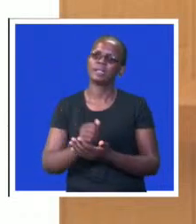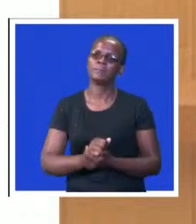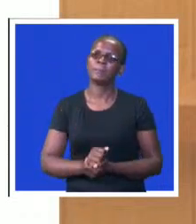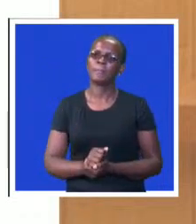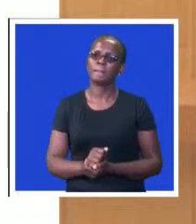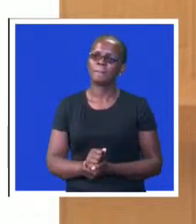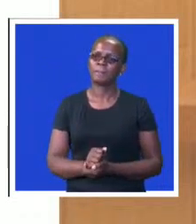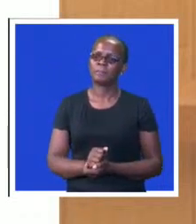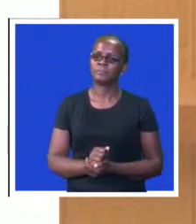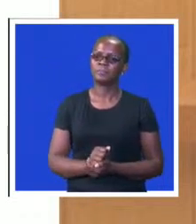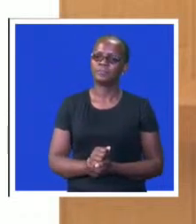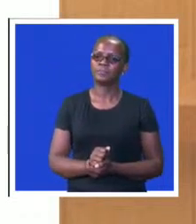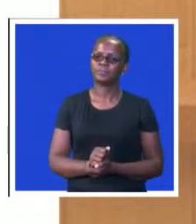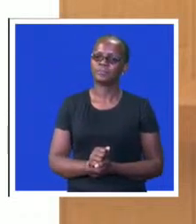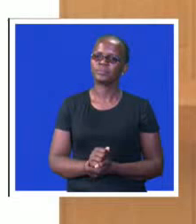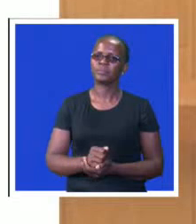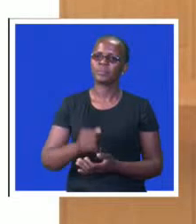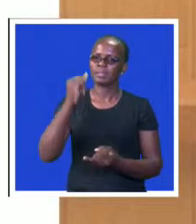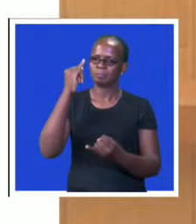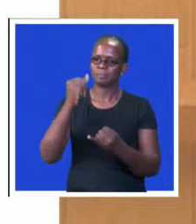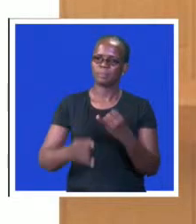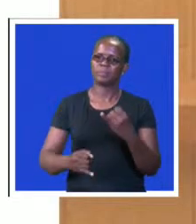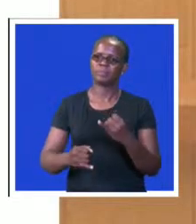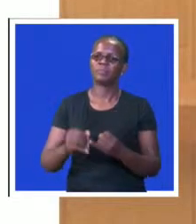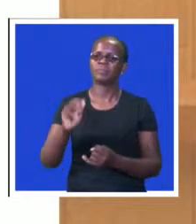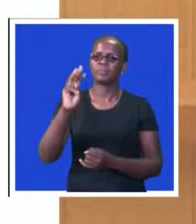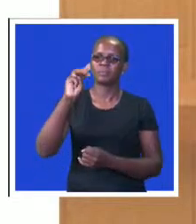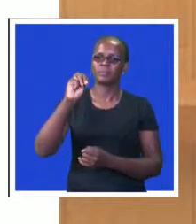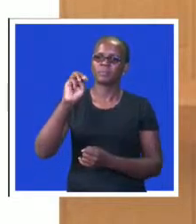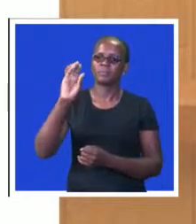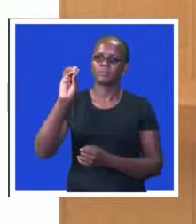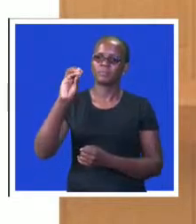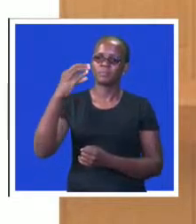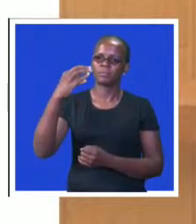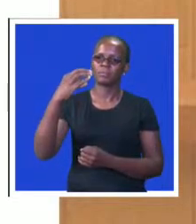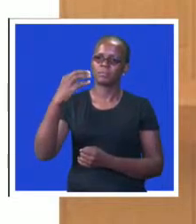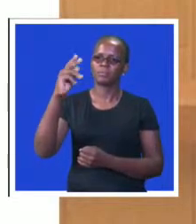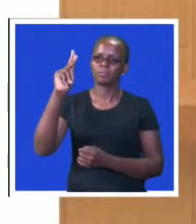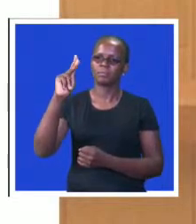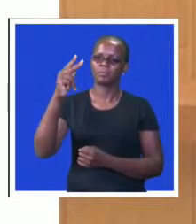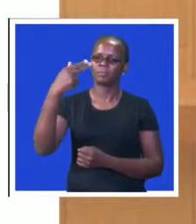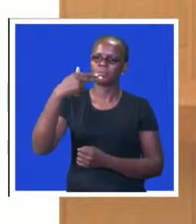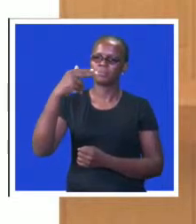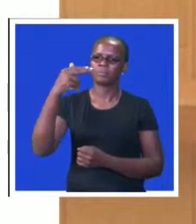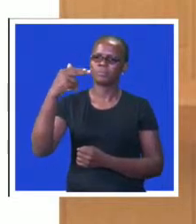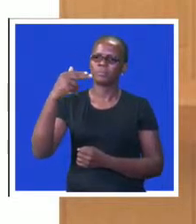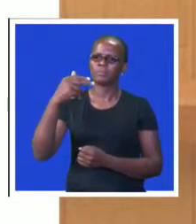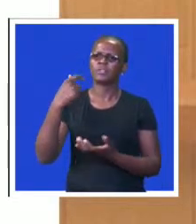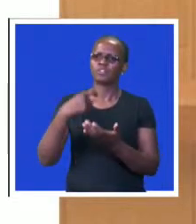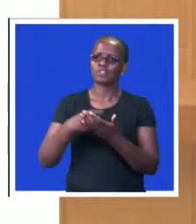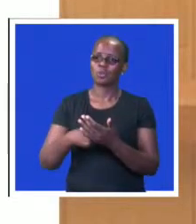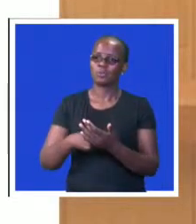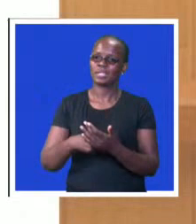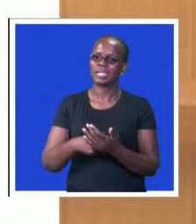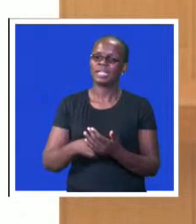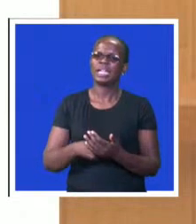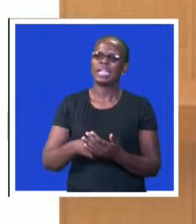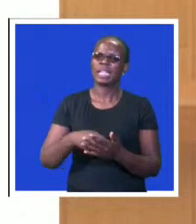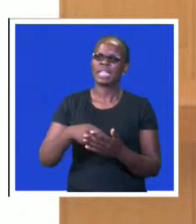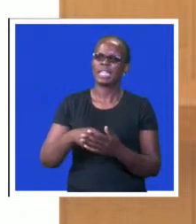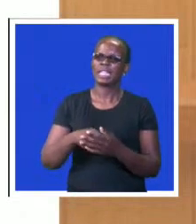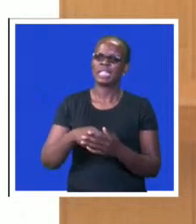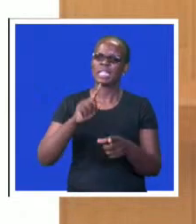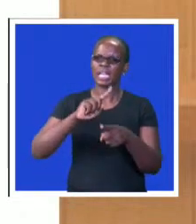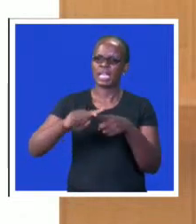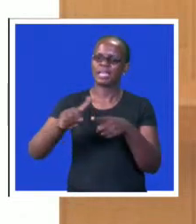in money. And the last one is a mug shop. A mug shop is a play